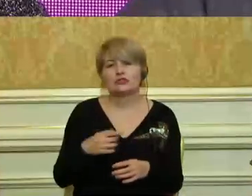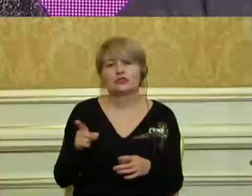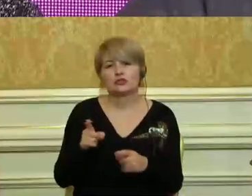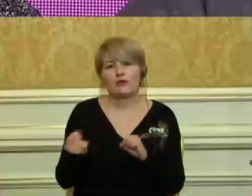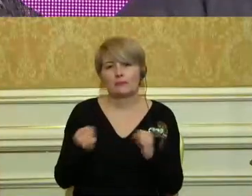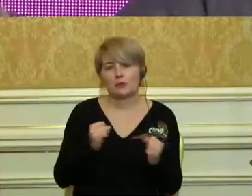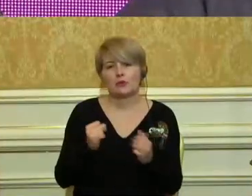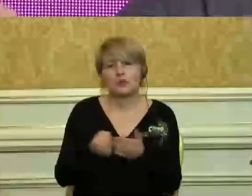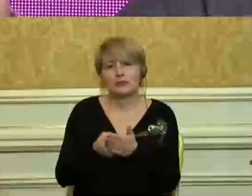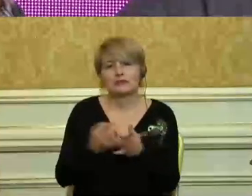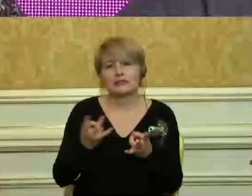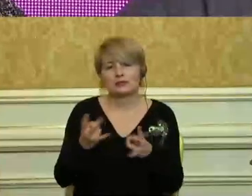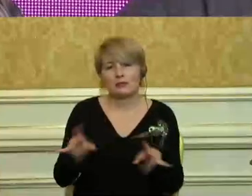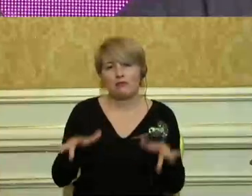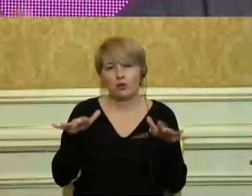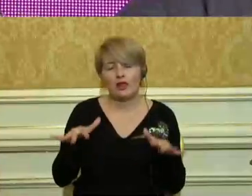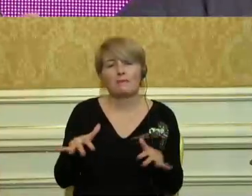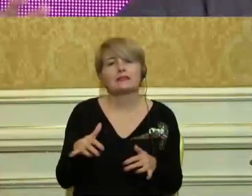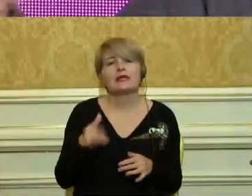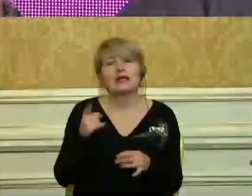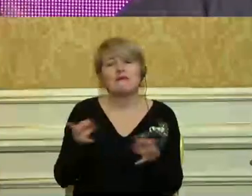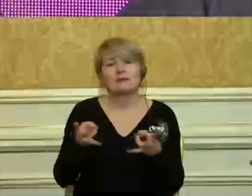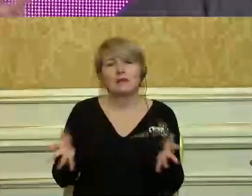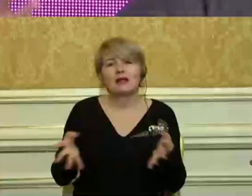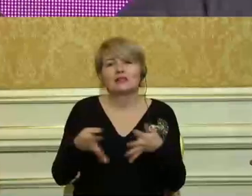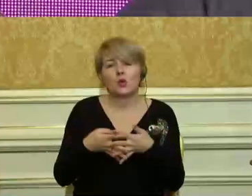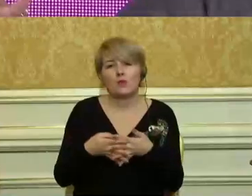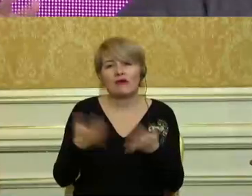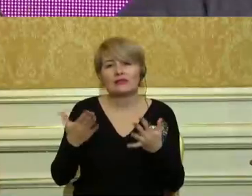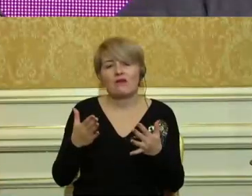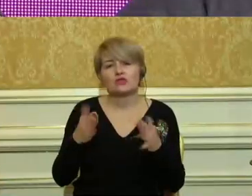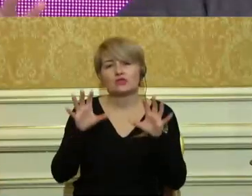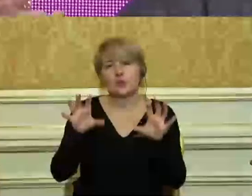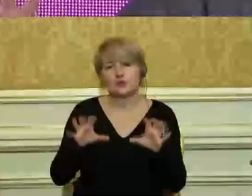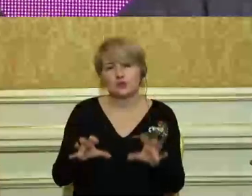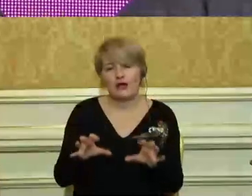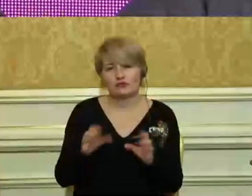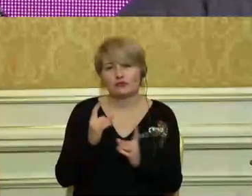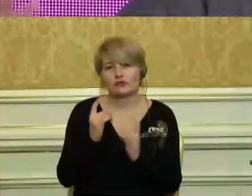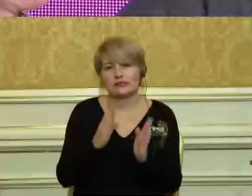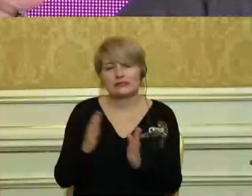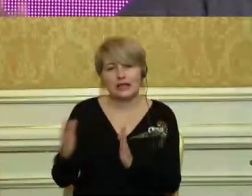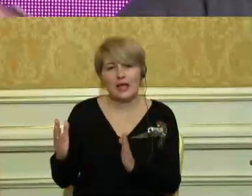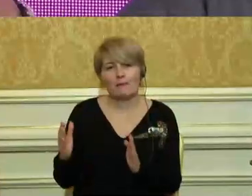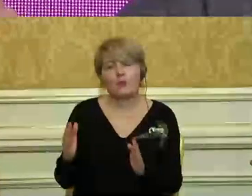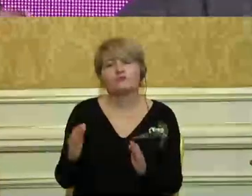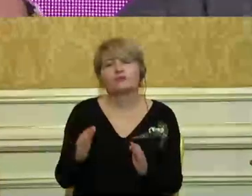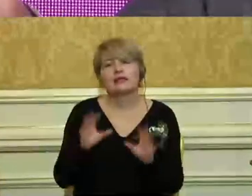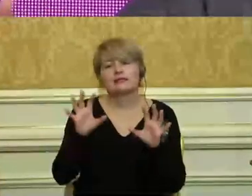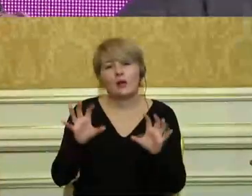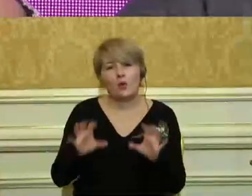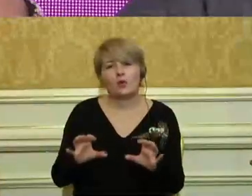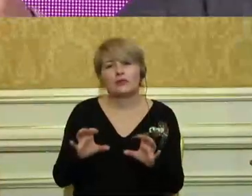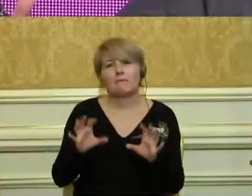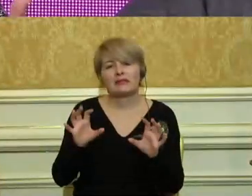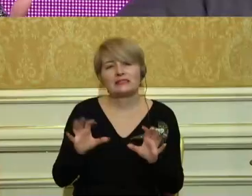your law system fundamental, most important fundamental laws on your